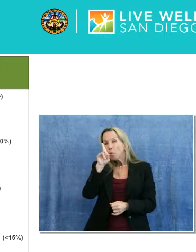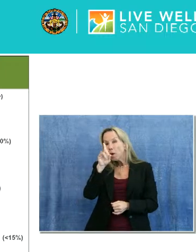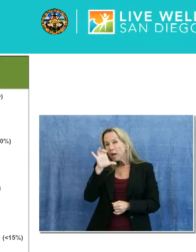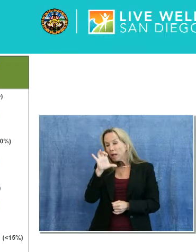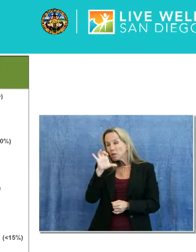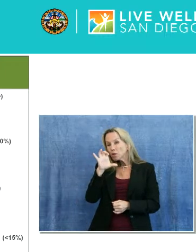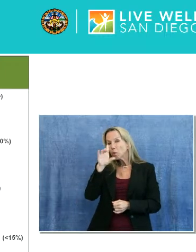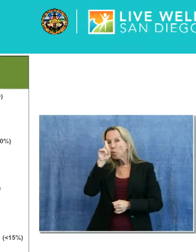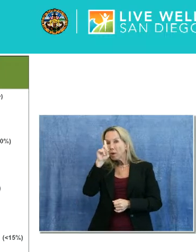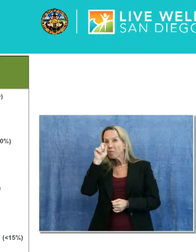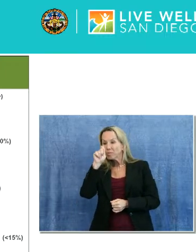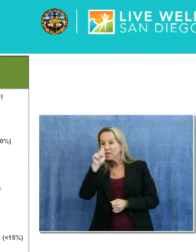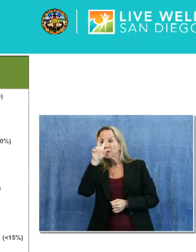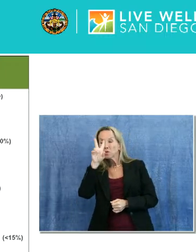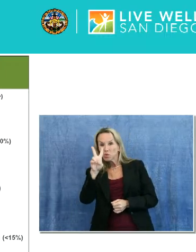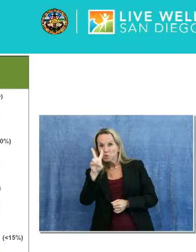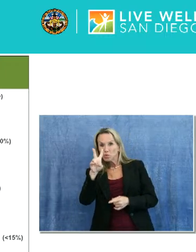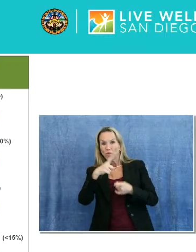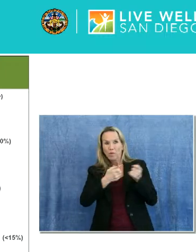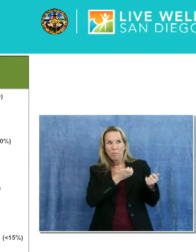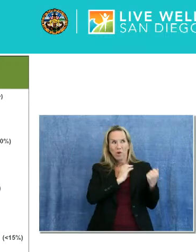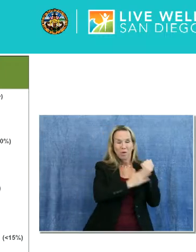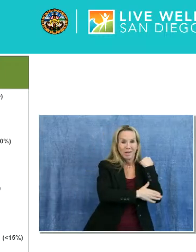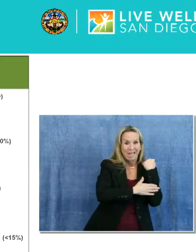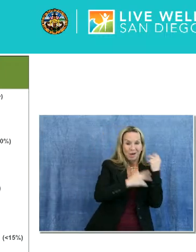101.2 based on county calculations and